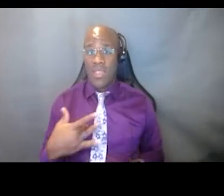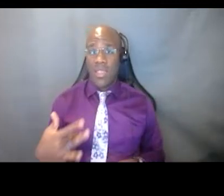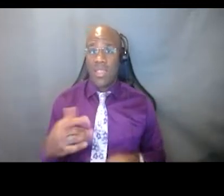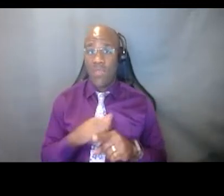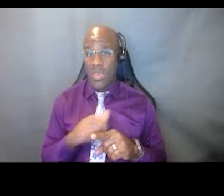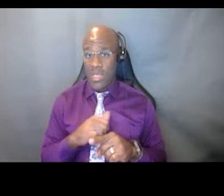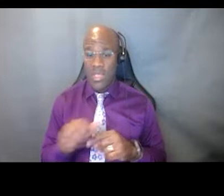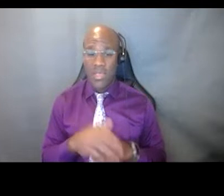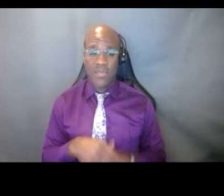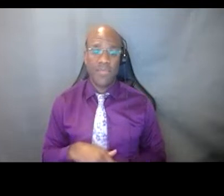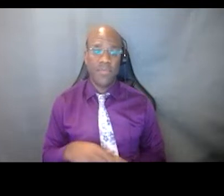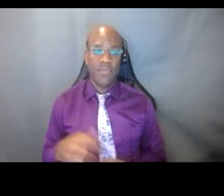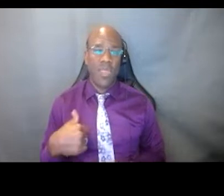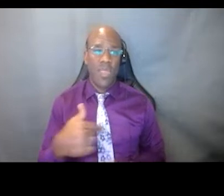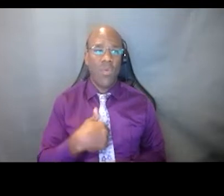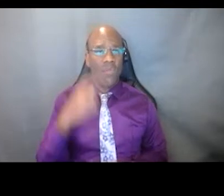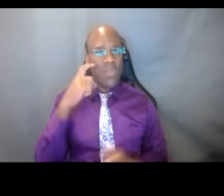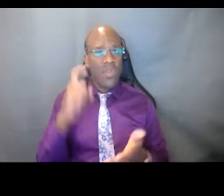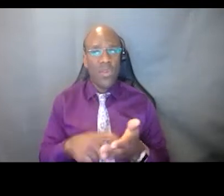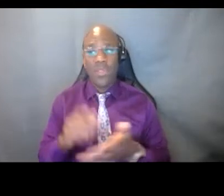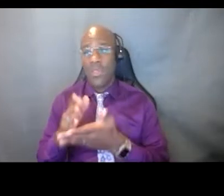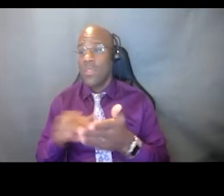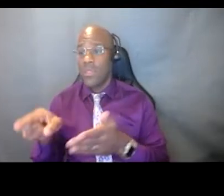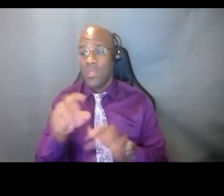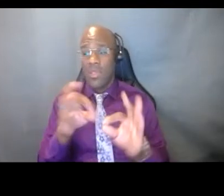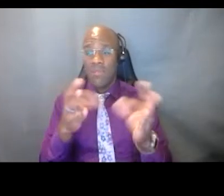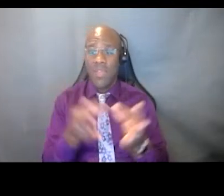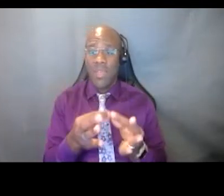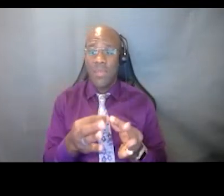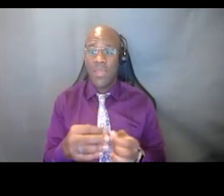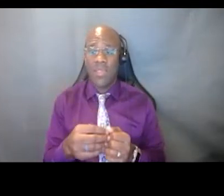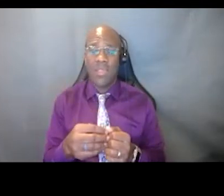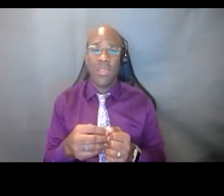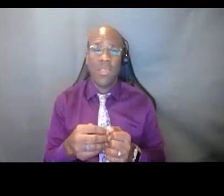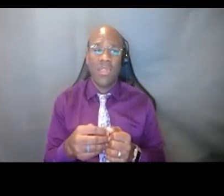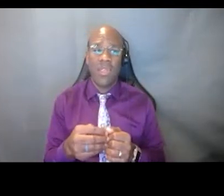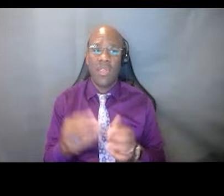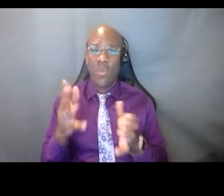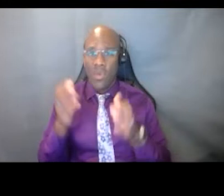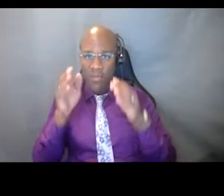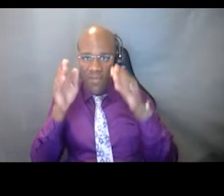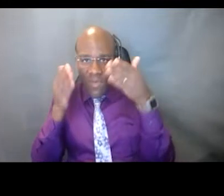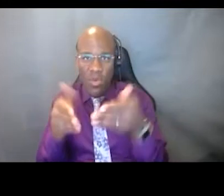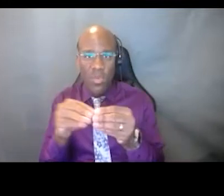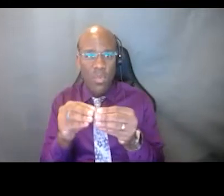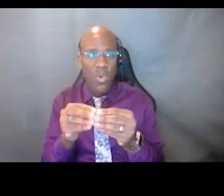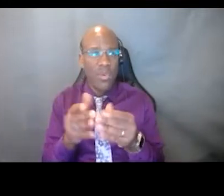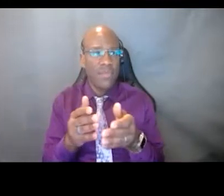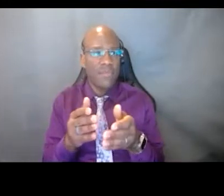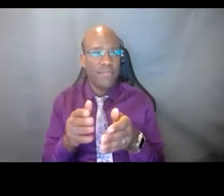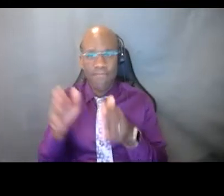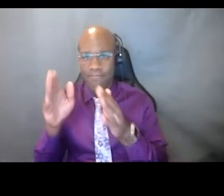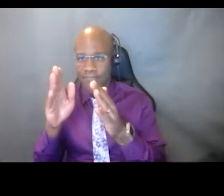different areas that we find the families that are really kind of where they feel they want to focus on, to engage in different